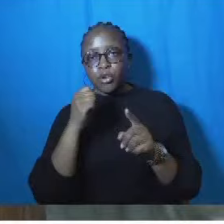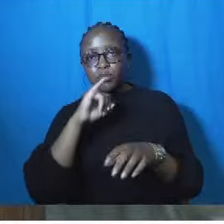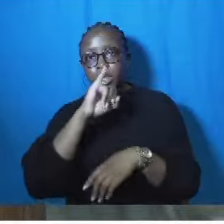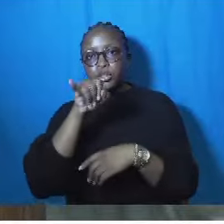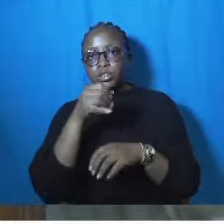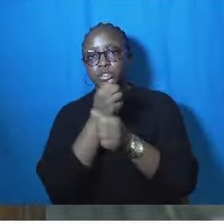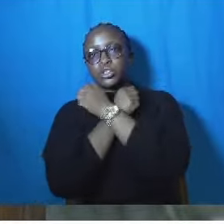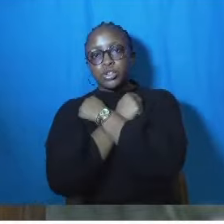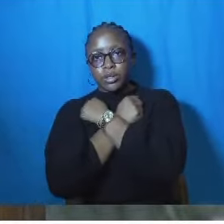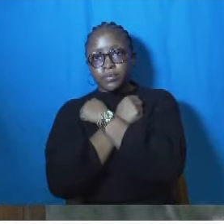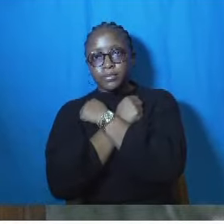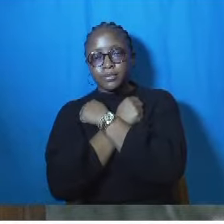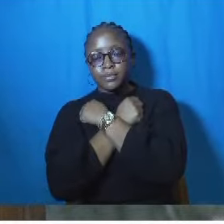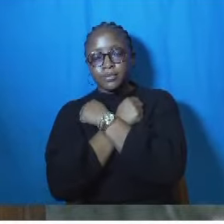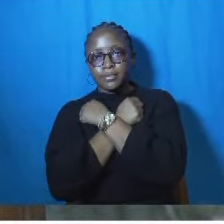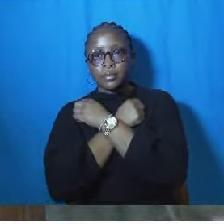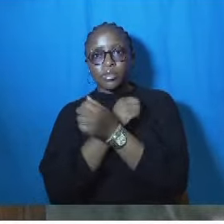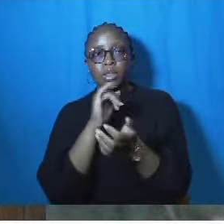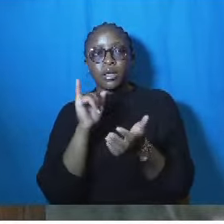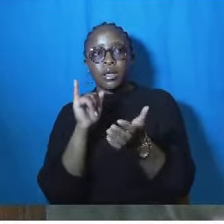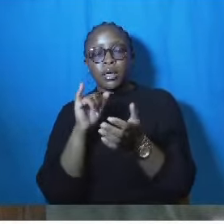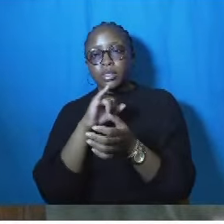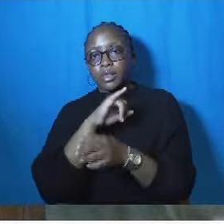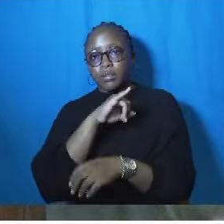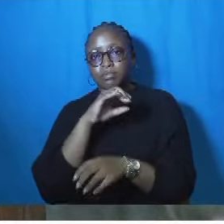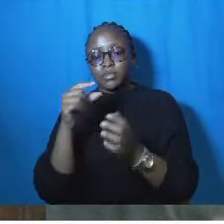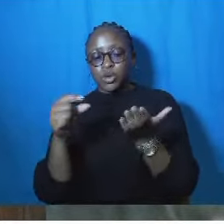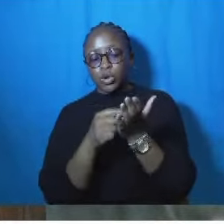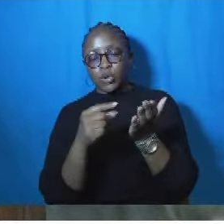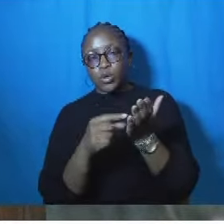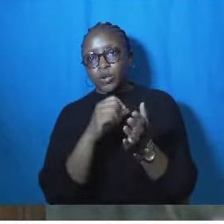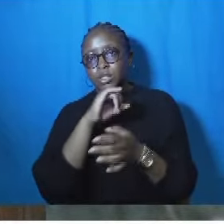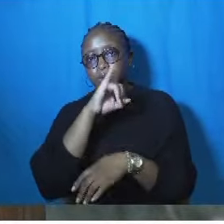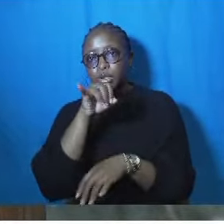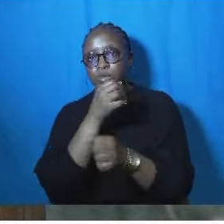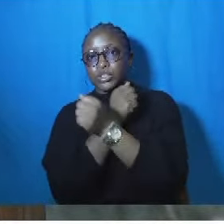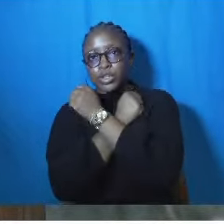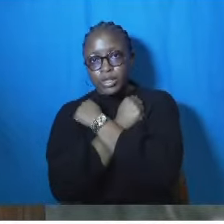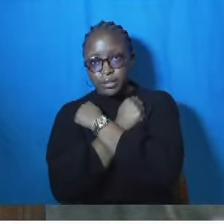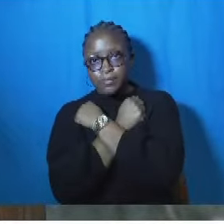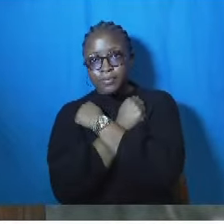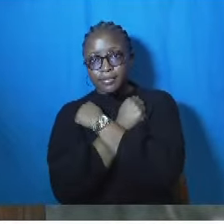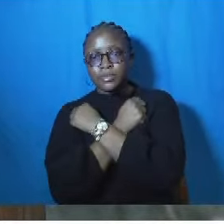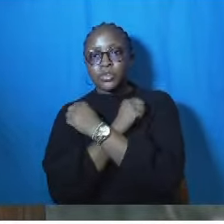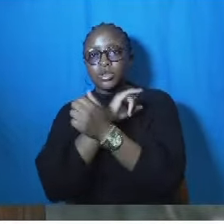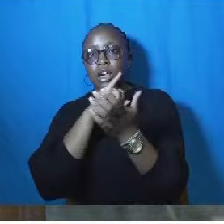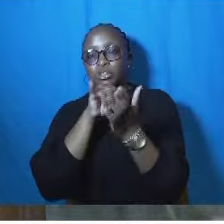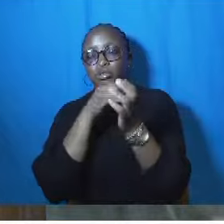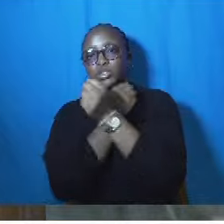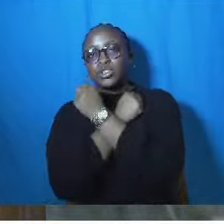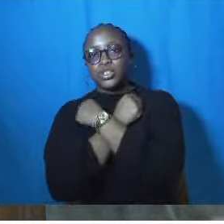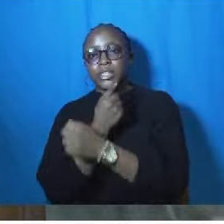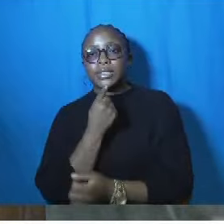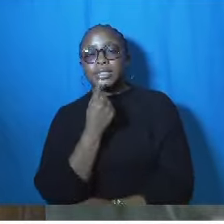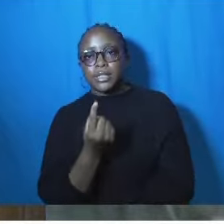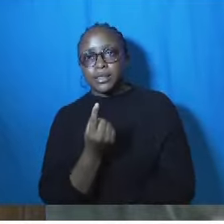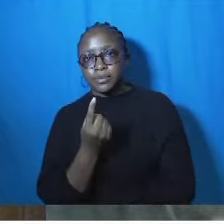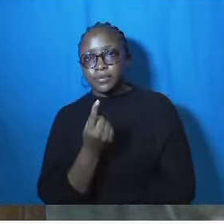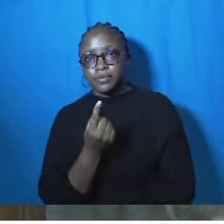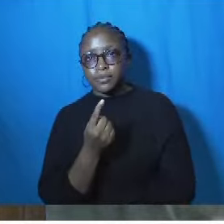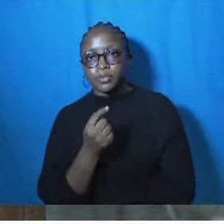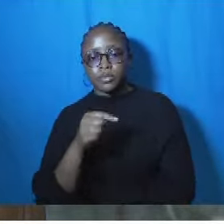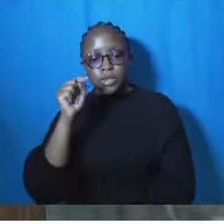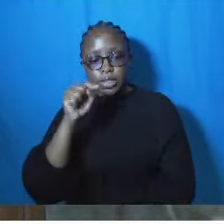only one with the direct purpose of writing. John said, and he declares, that these have